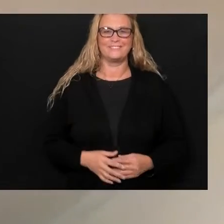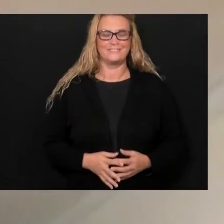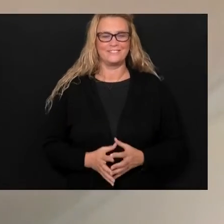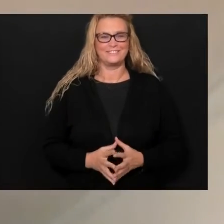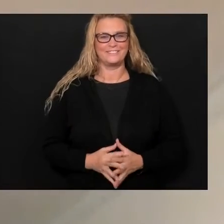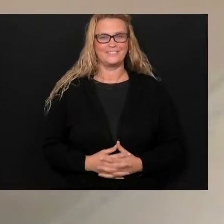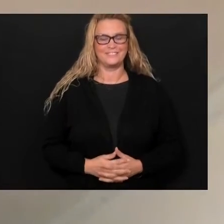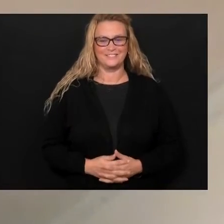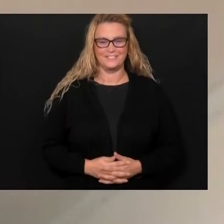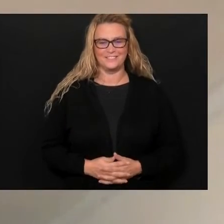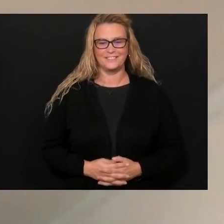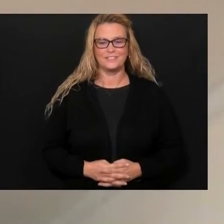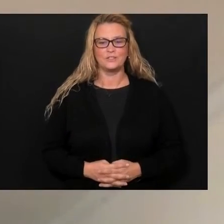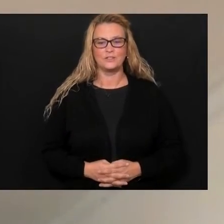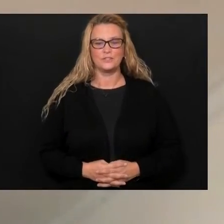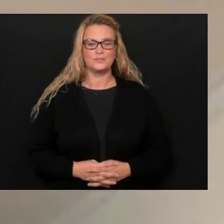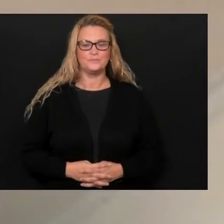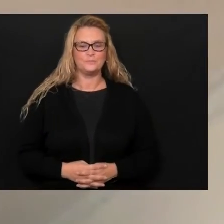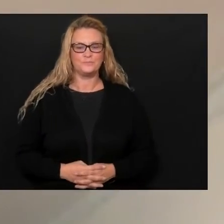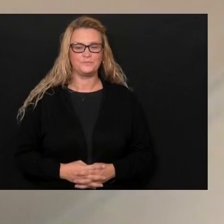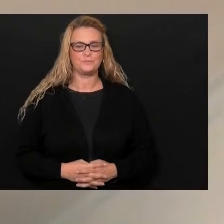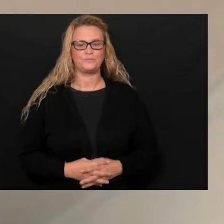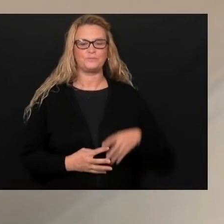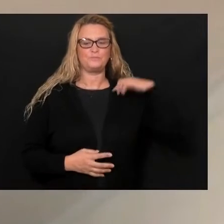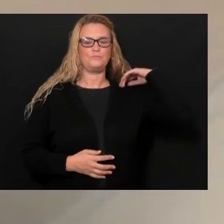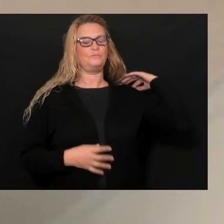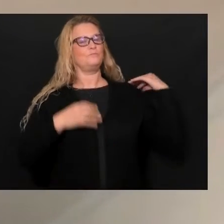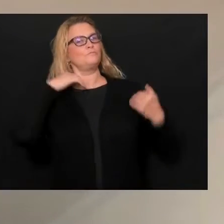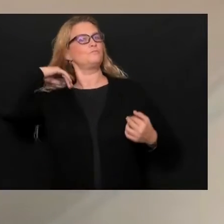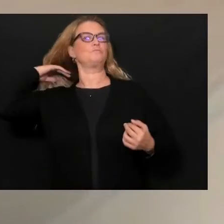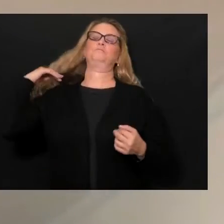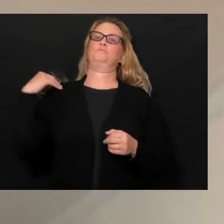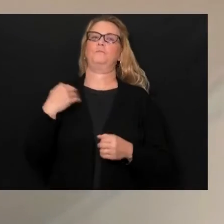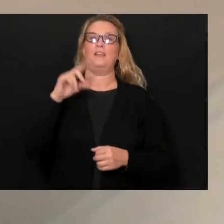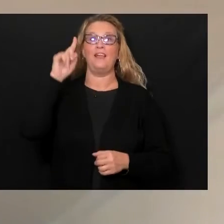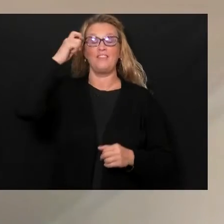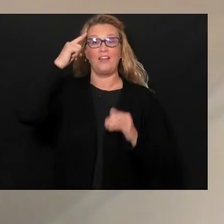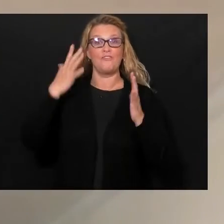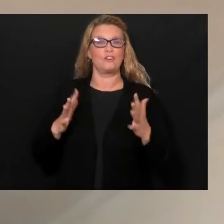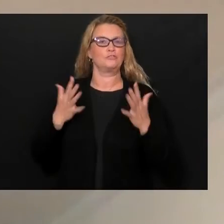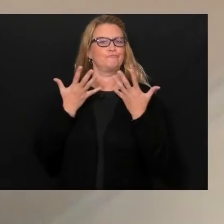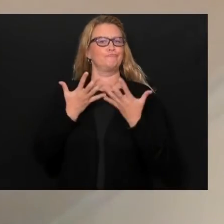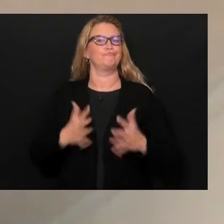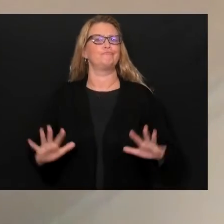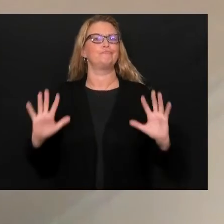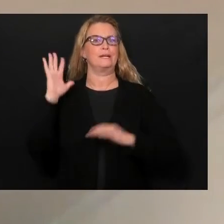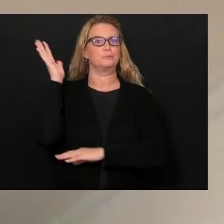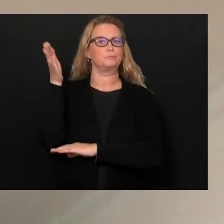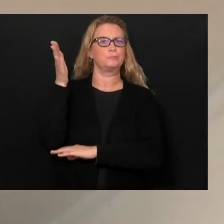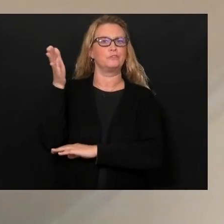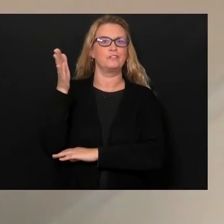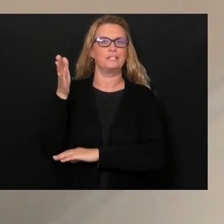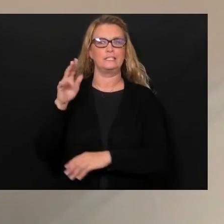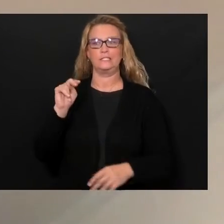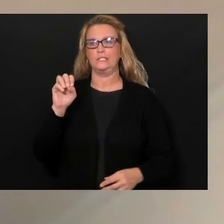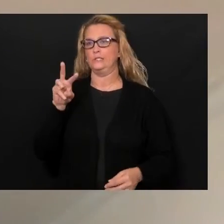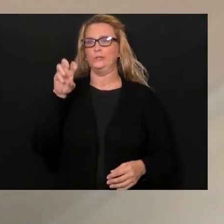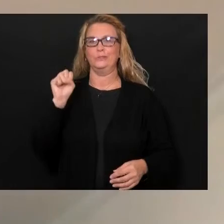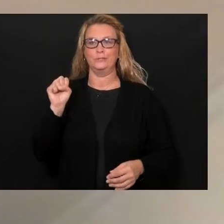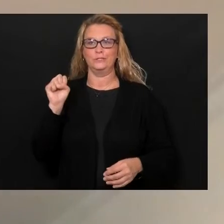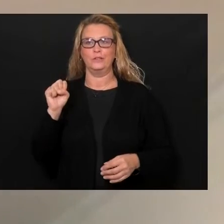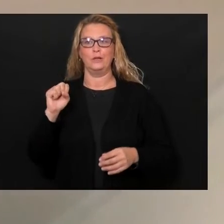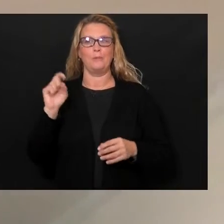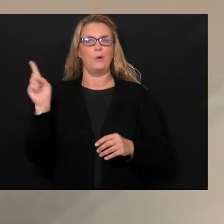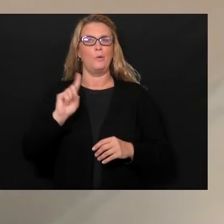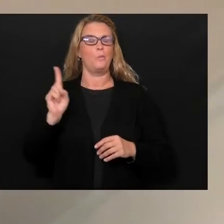The governor has, I think, very nicely presented news to each citizen of West Virginia for where